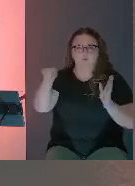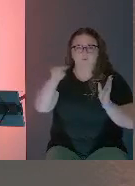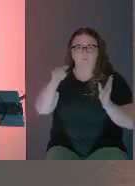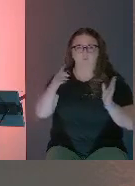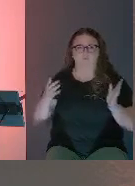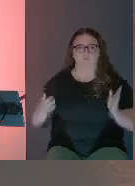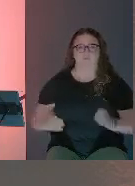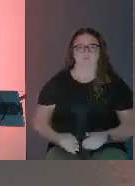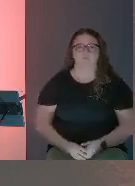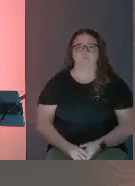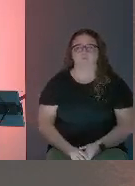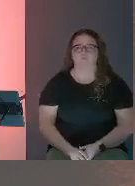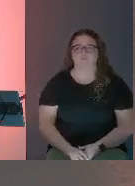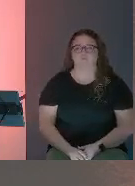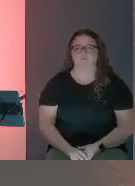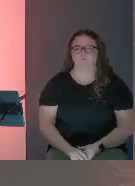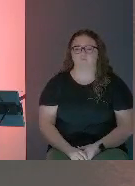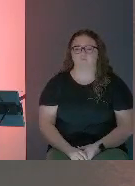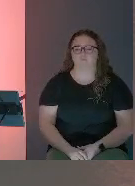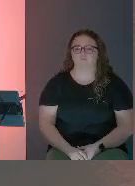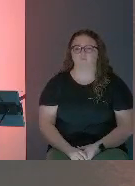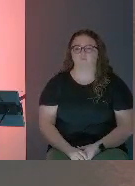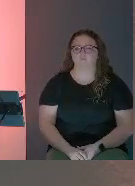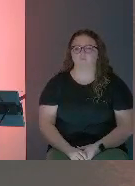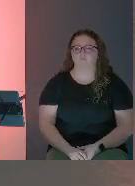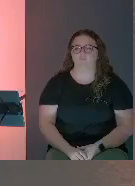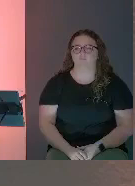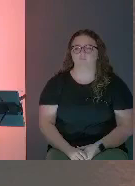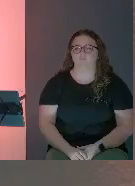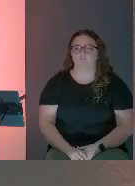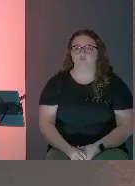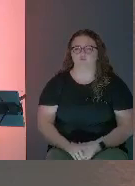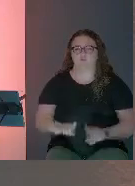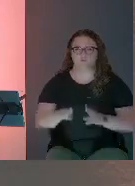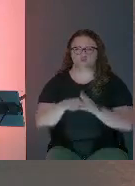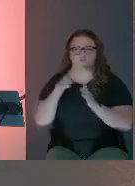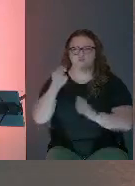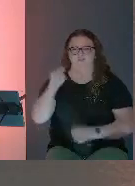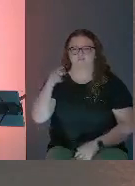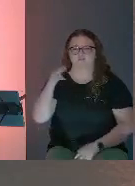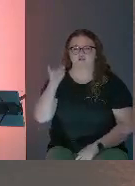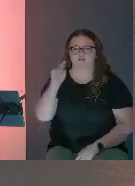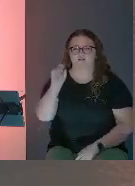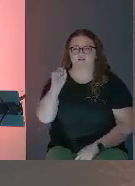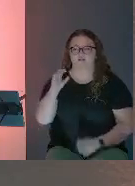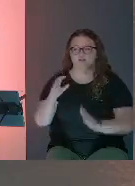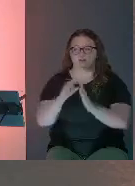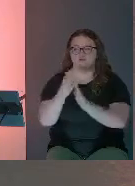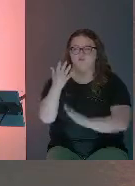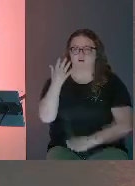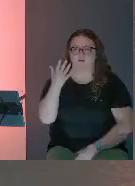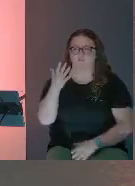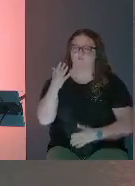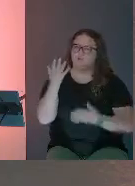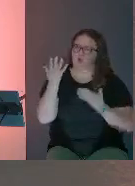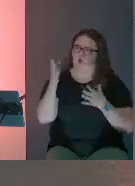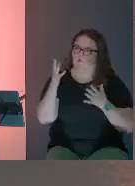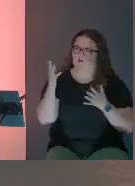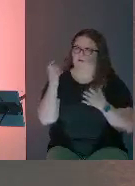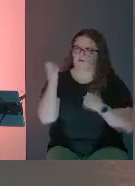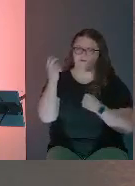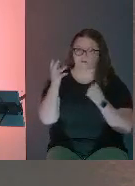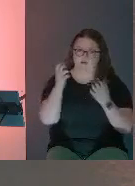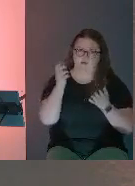done. So the story picks up in Ephesians chapter 5 because, as we sang earlier today, God is all